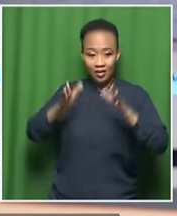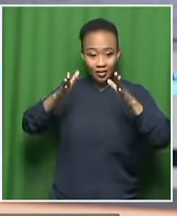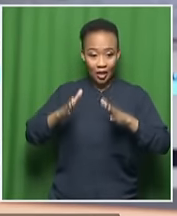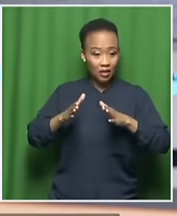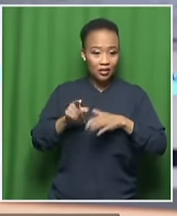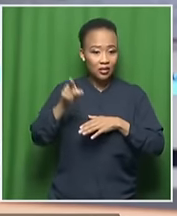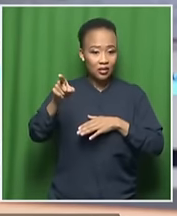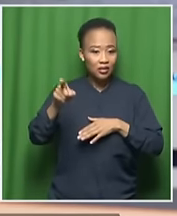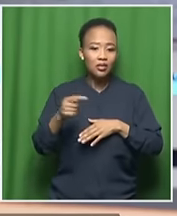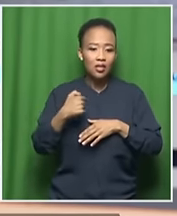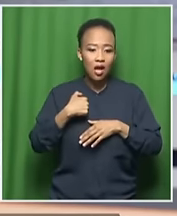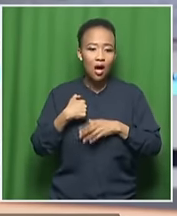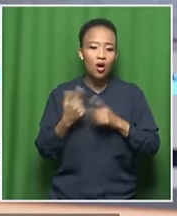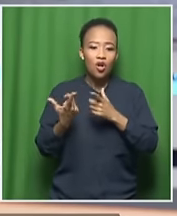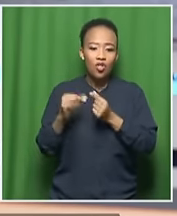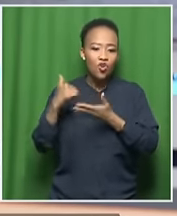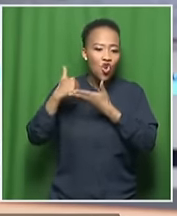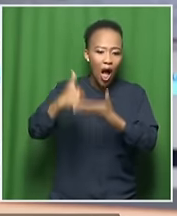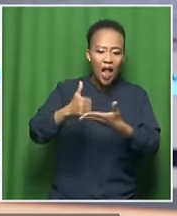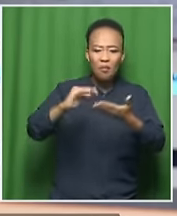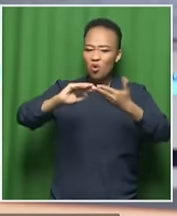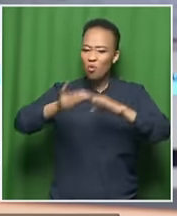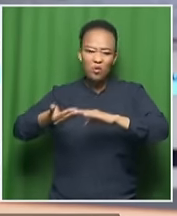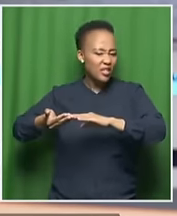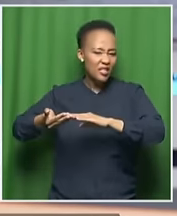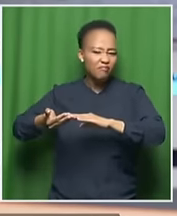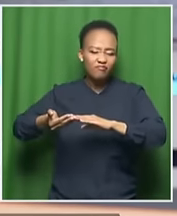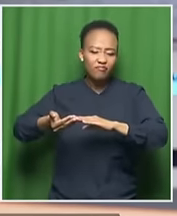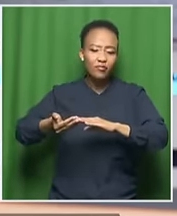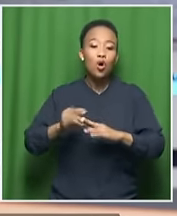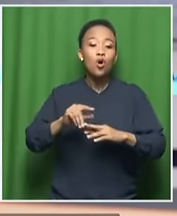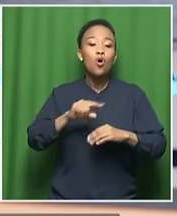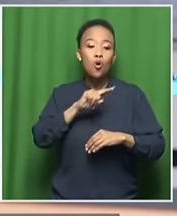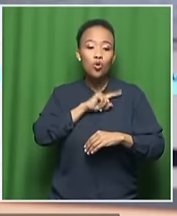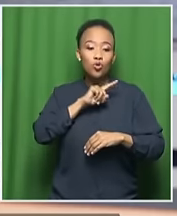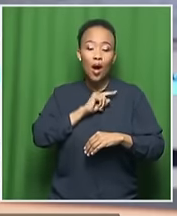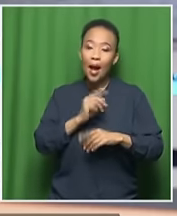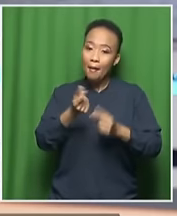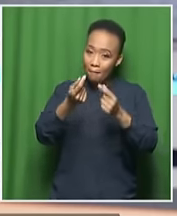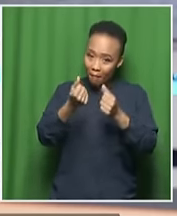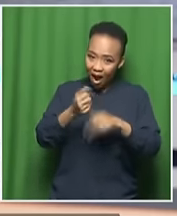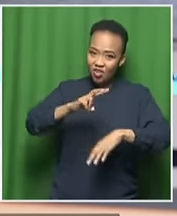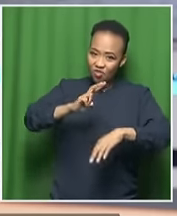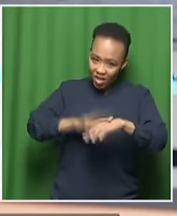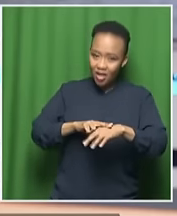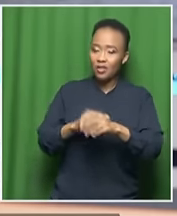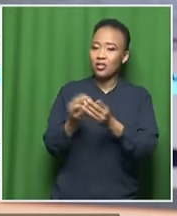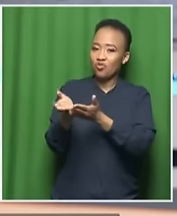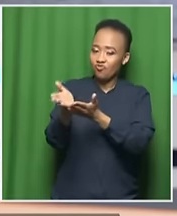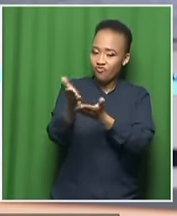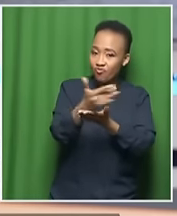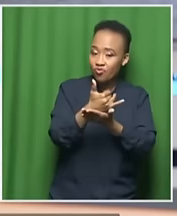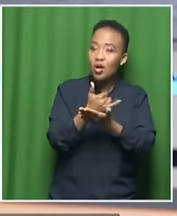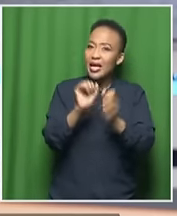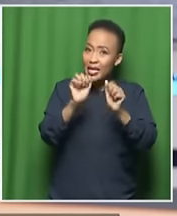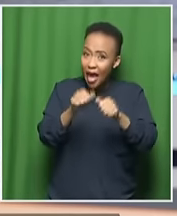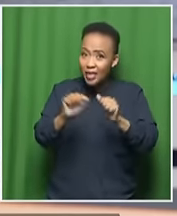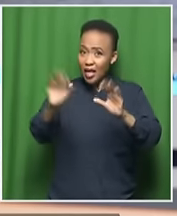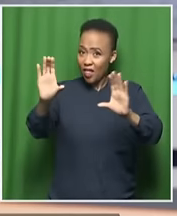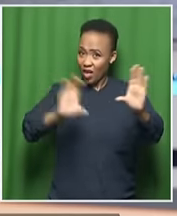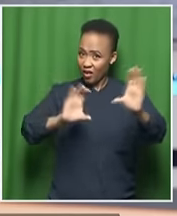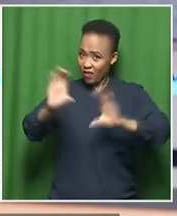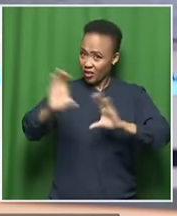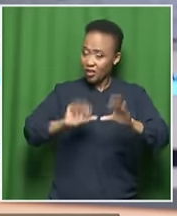their nature. They come here because there's money to be made and they will invest because they are investing. Regardless of what they say, they're